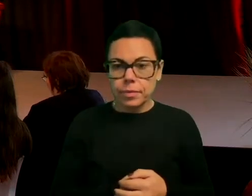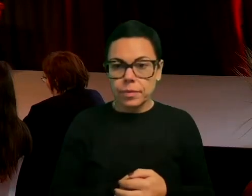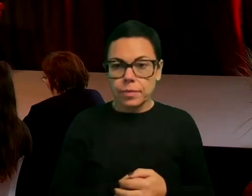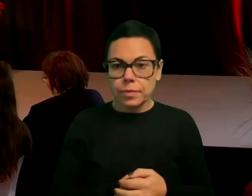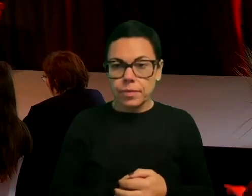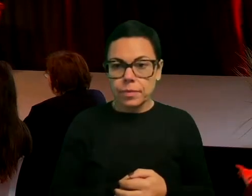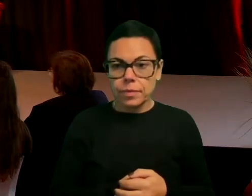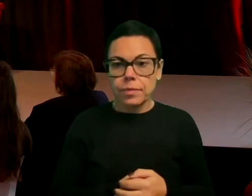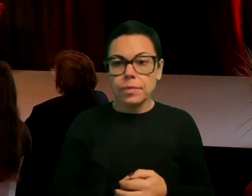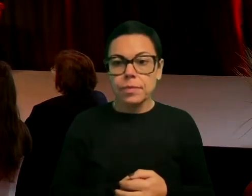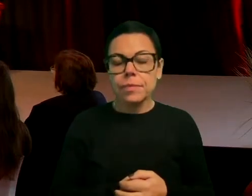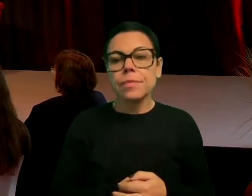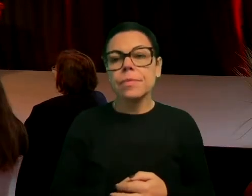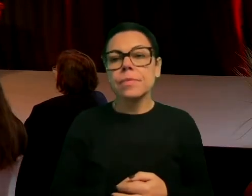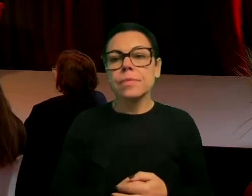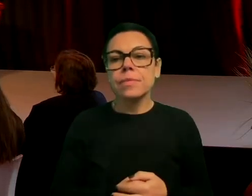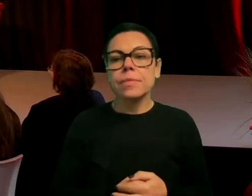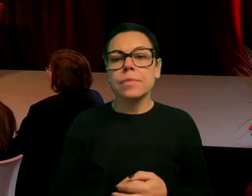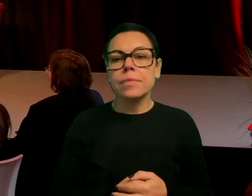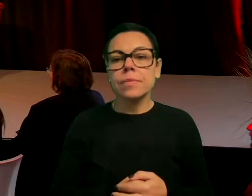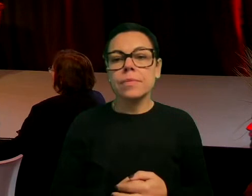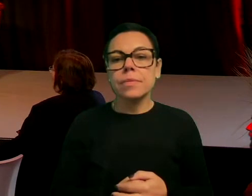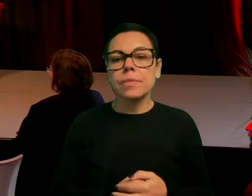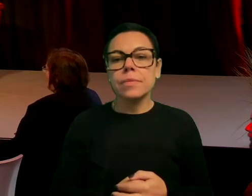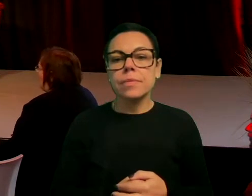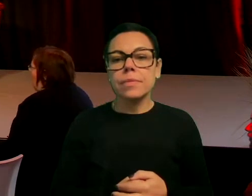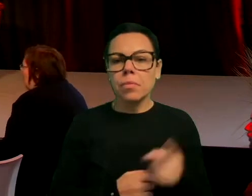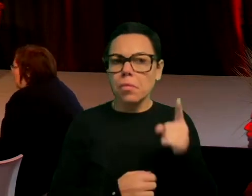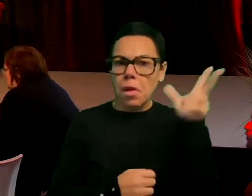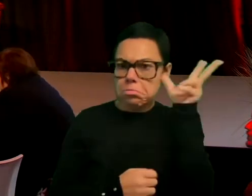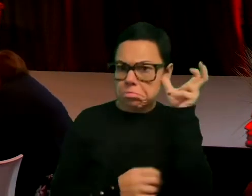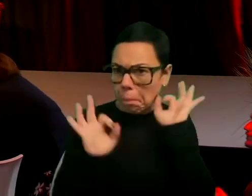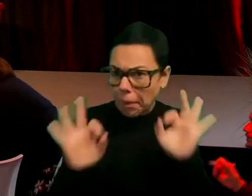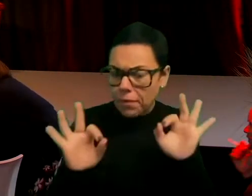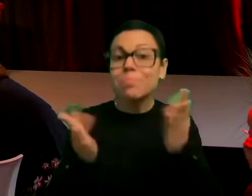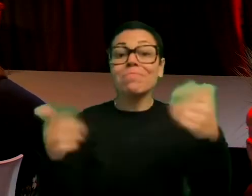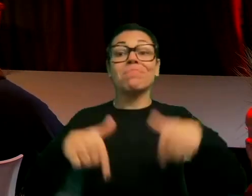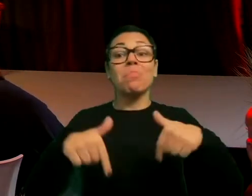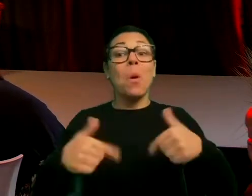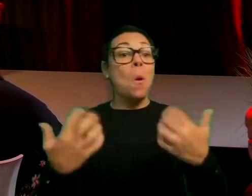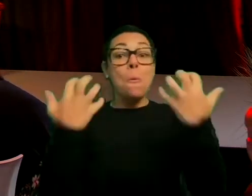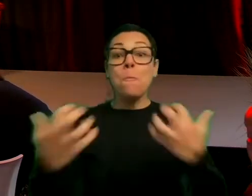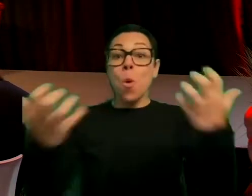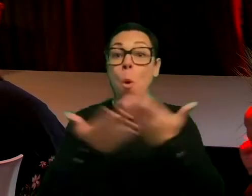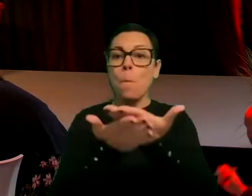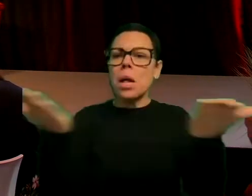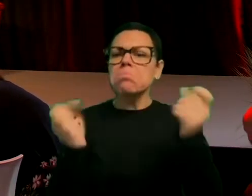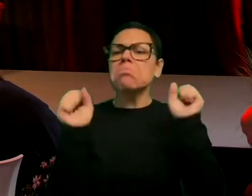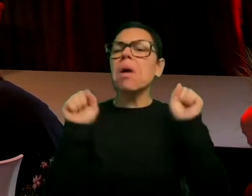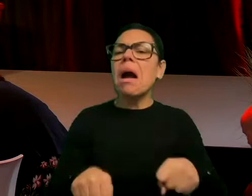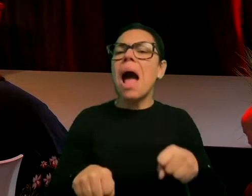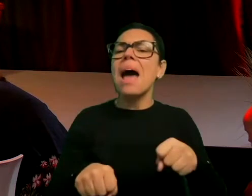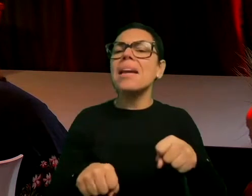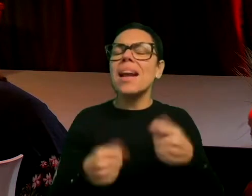Be a lot of hidden secrets in procurement that could really bring us closer to gender equality. When you